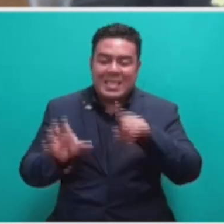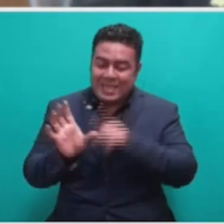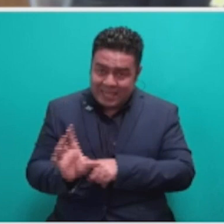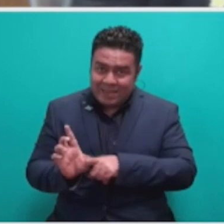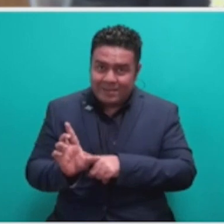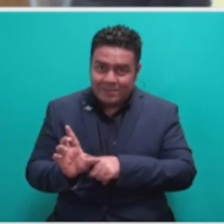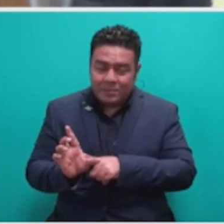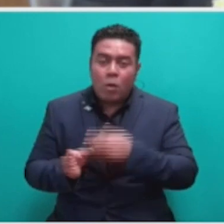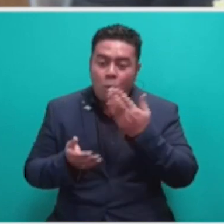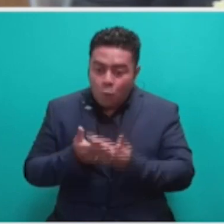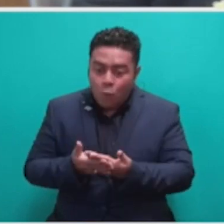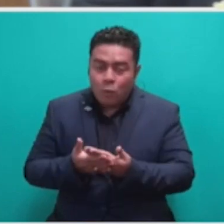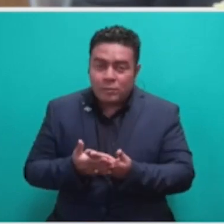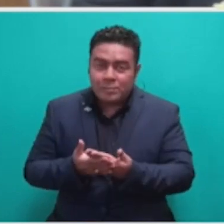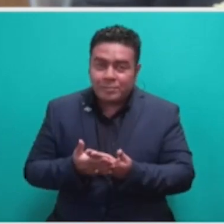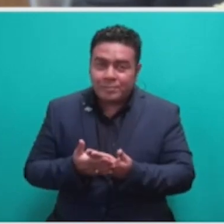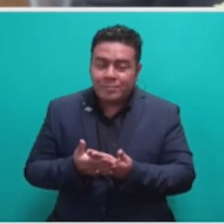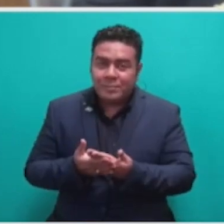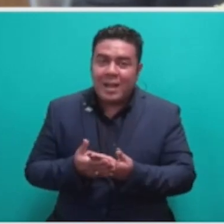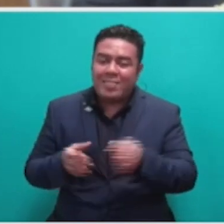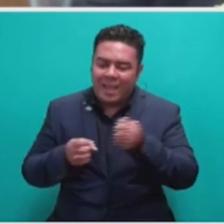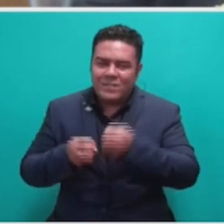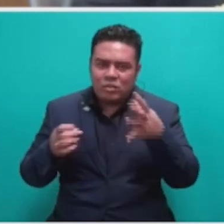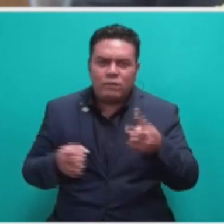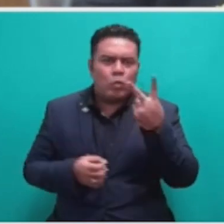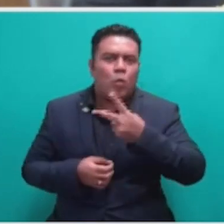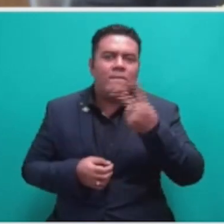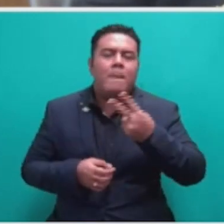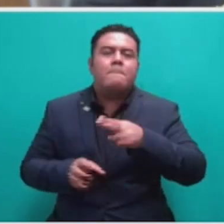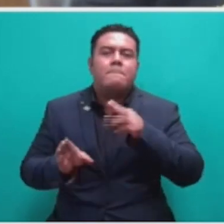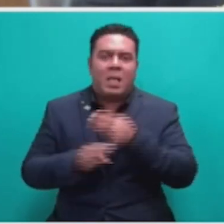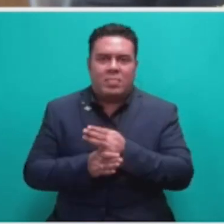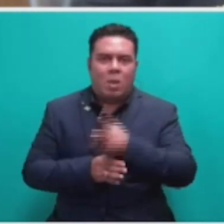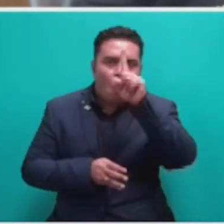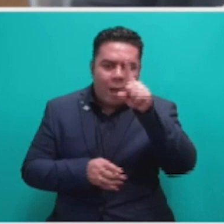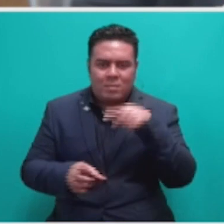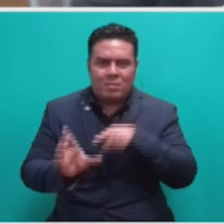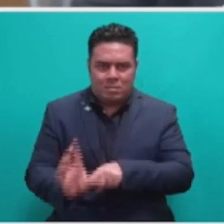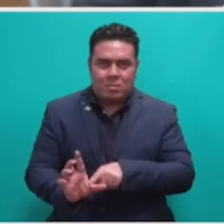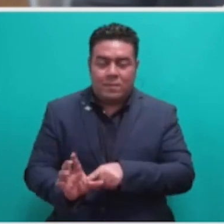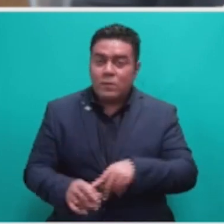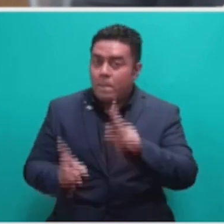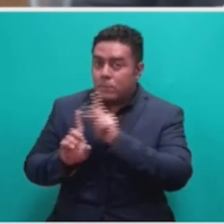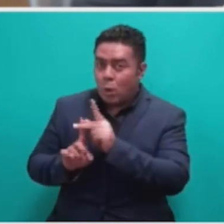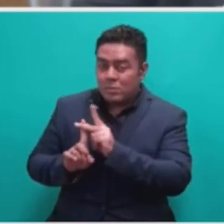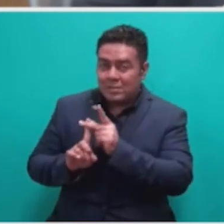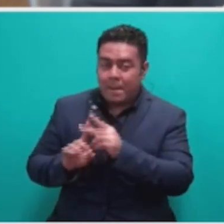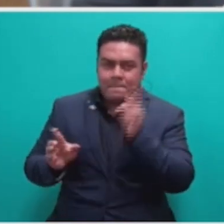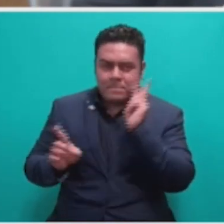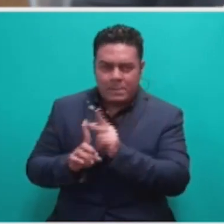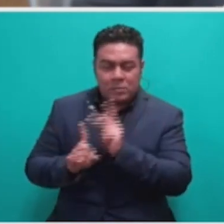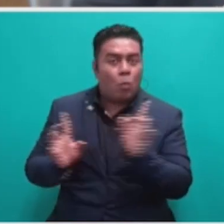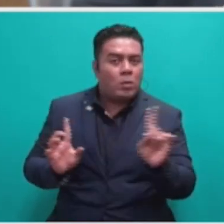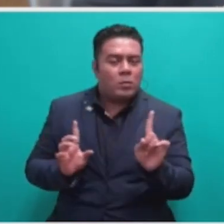on the inflation for 12 months. So for policy purposes, we generally